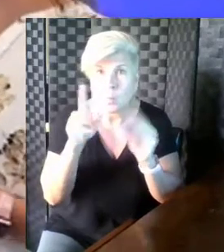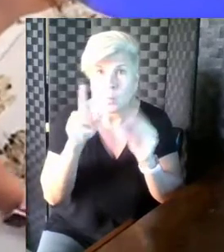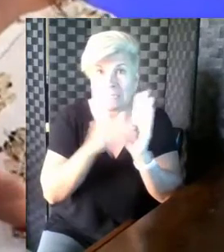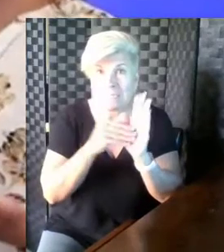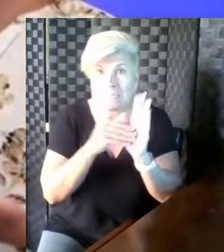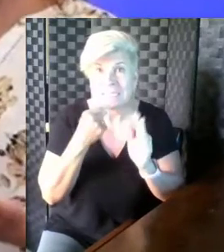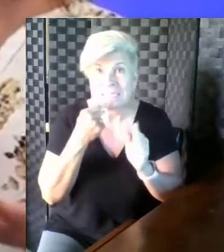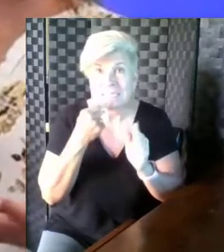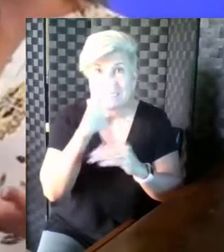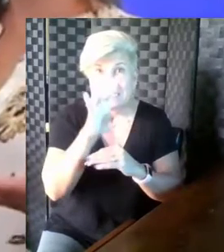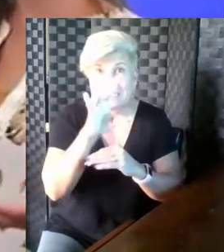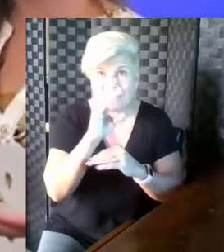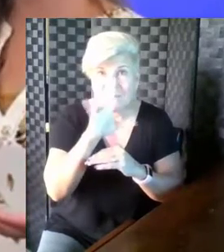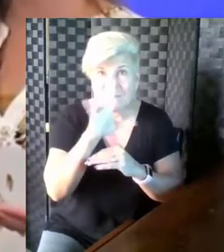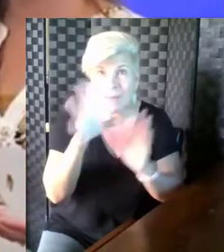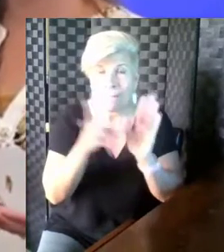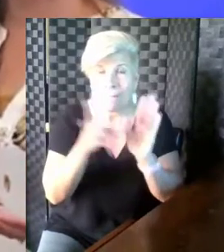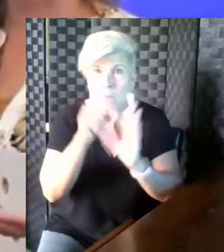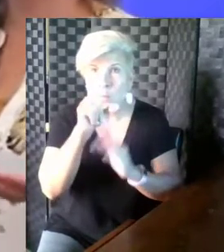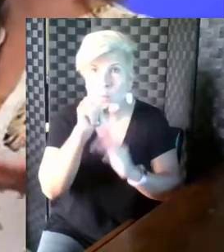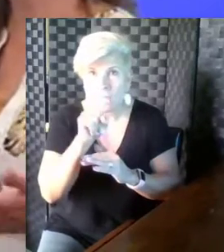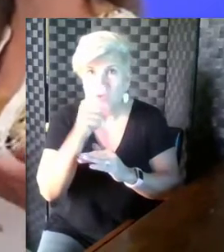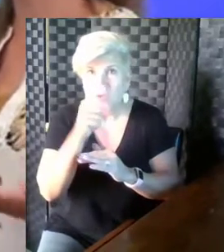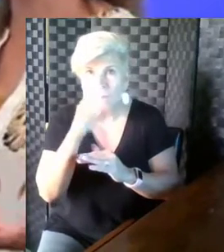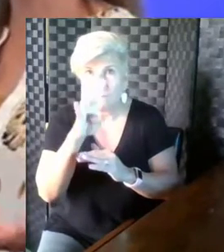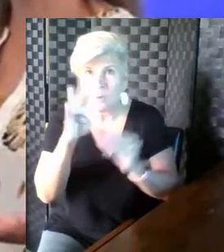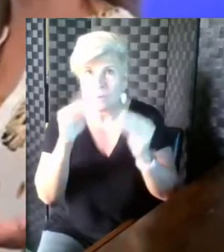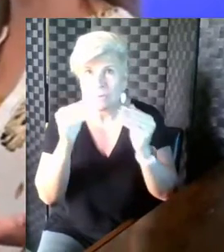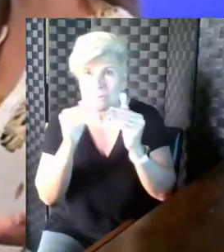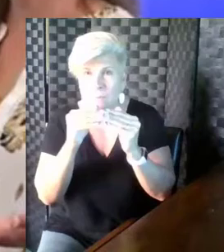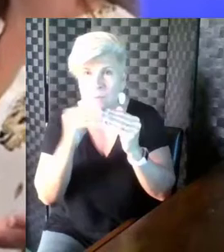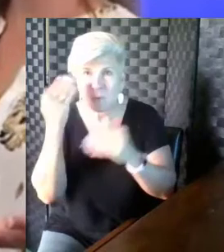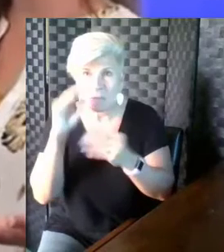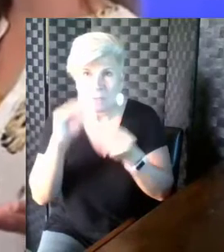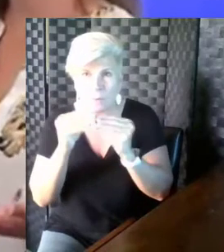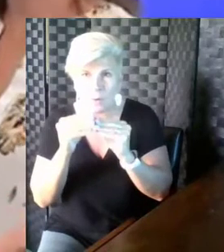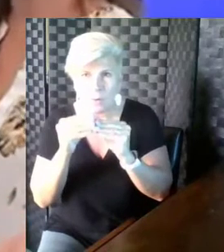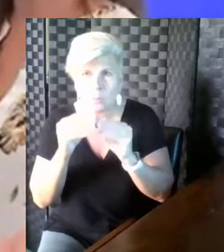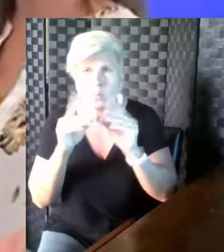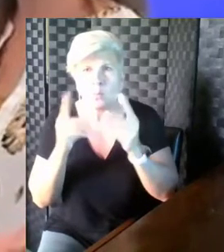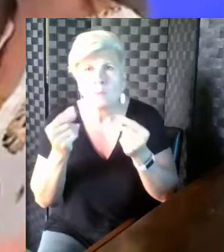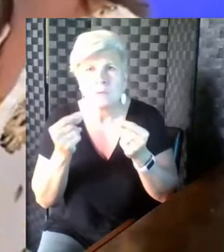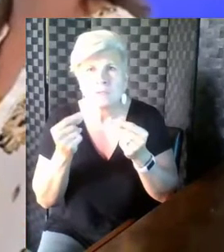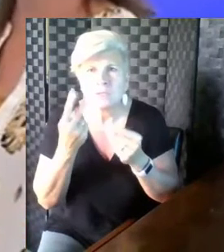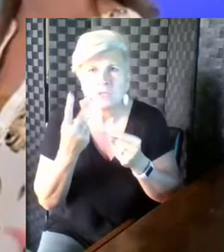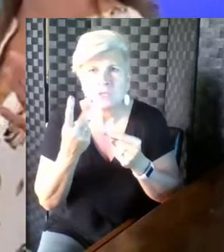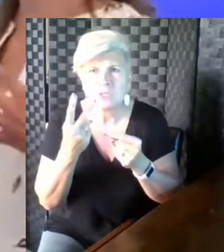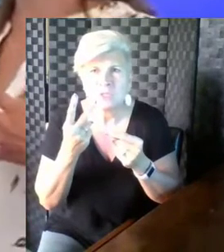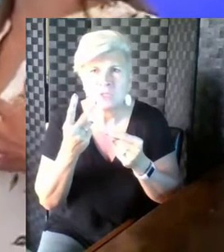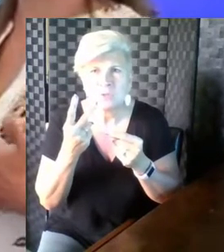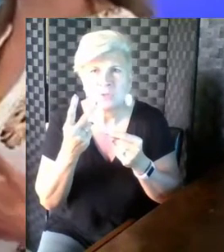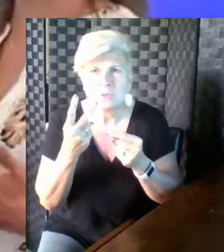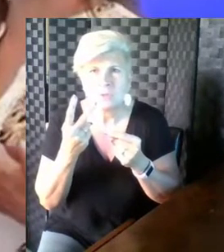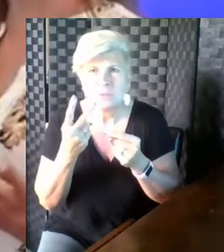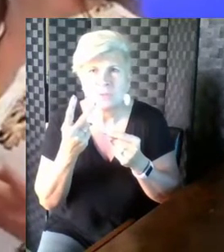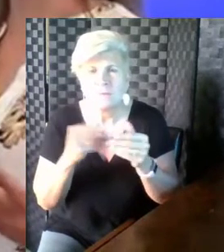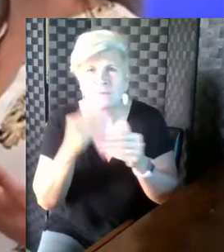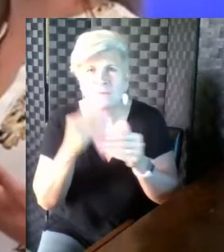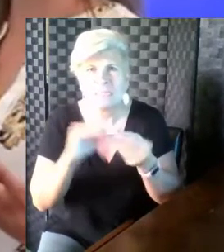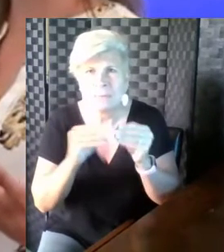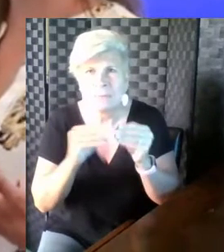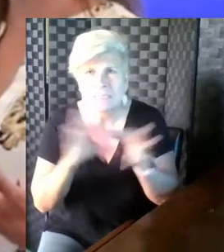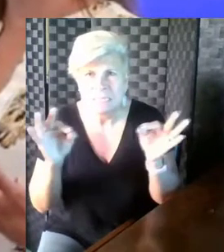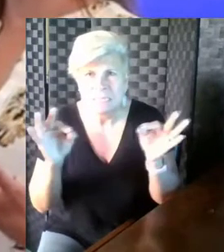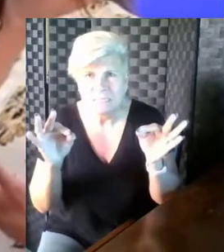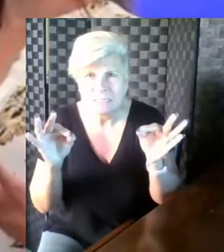addition sentence that says 75 plus 124 equals my unknown number, what can I do with those two add-ins to form the next